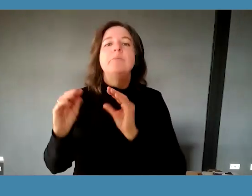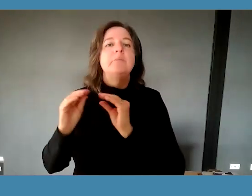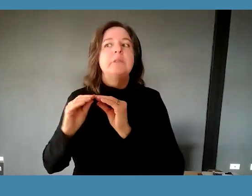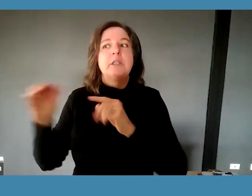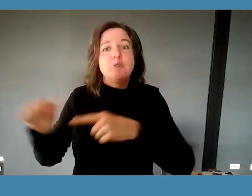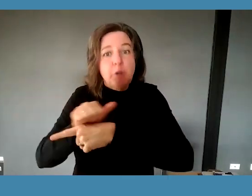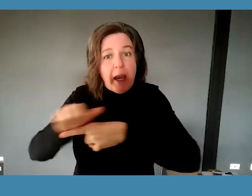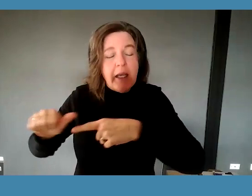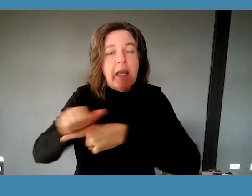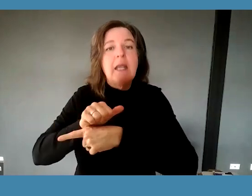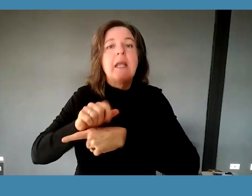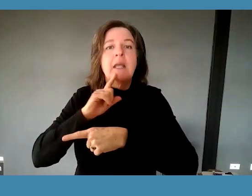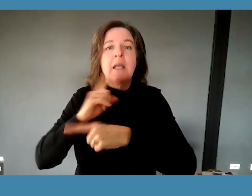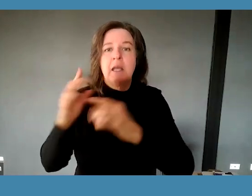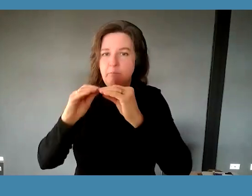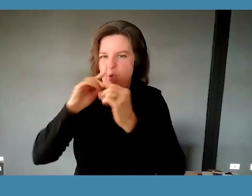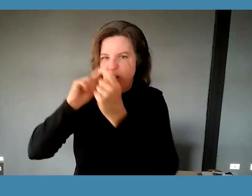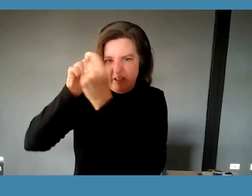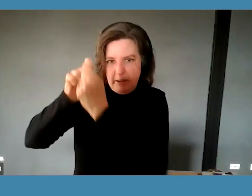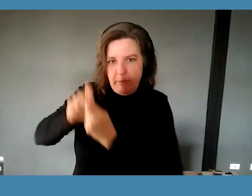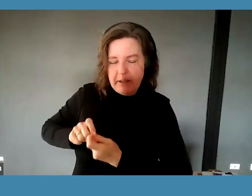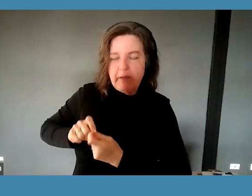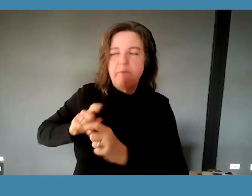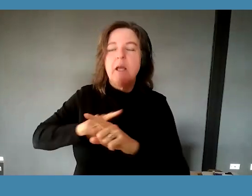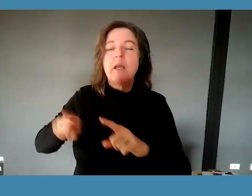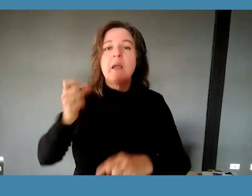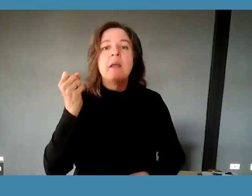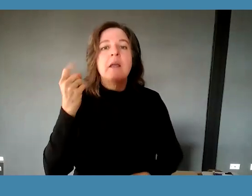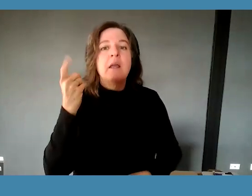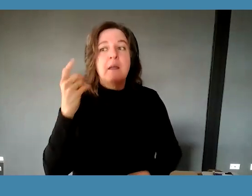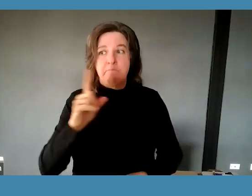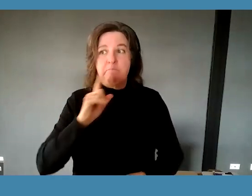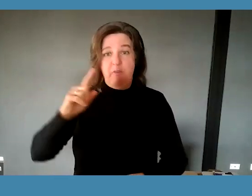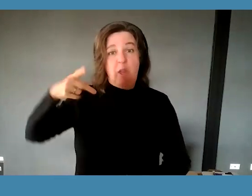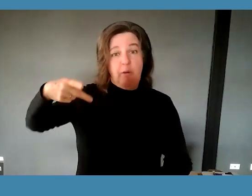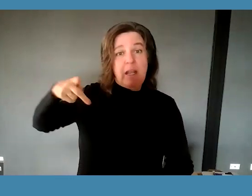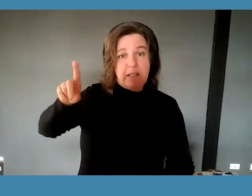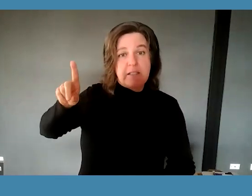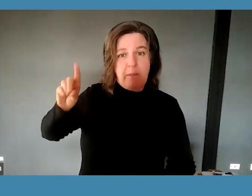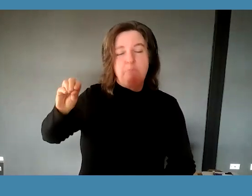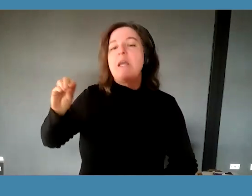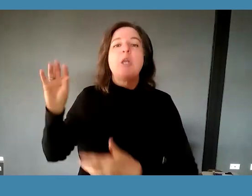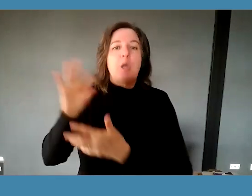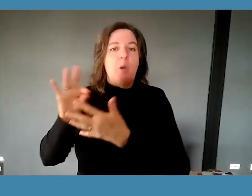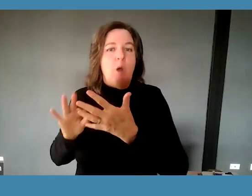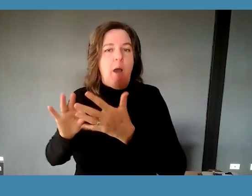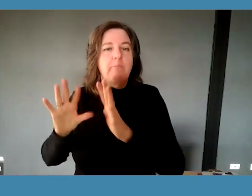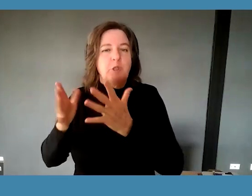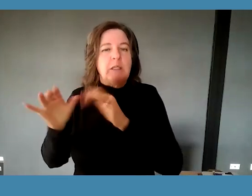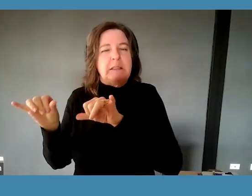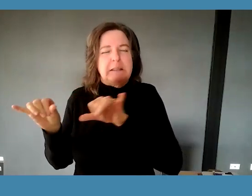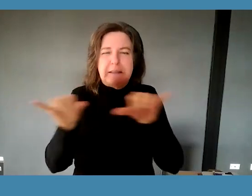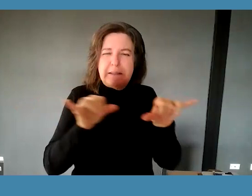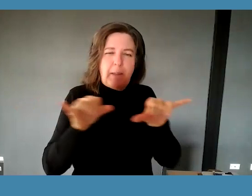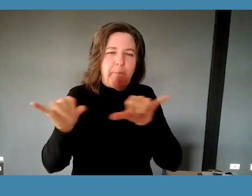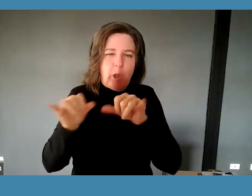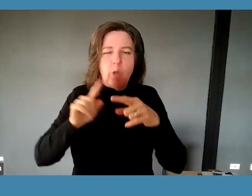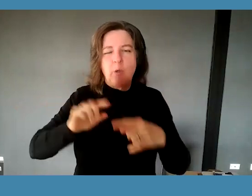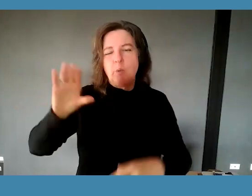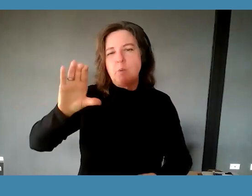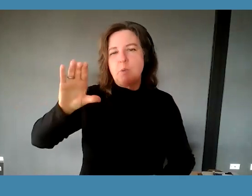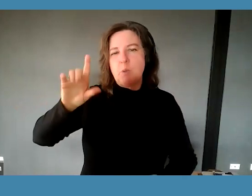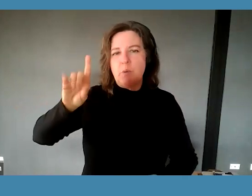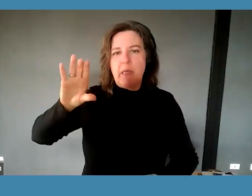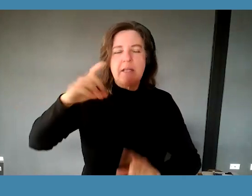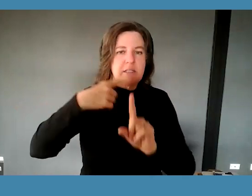training is more specific. But there is a PDO option similar to the CDC Plus option for